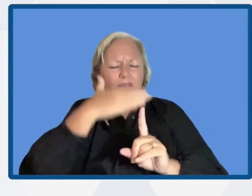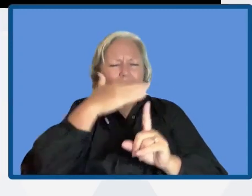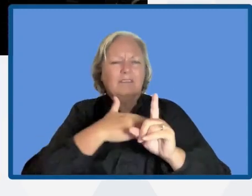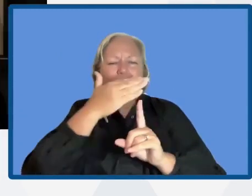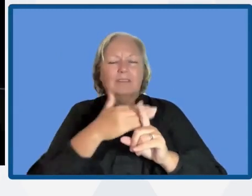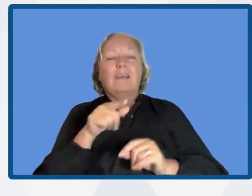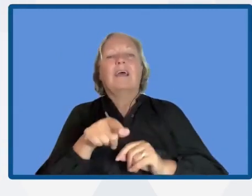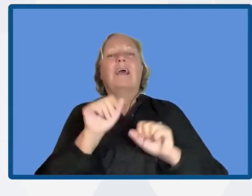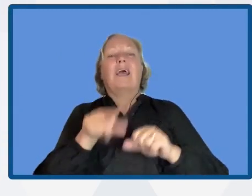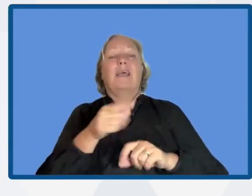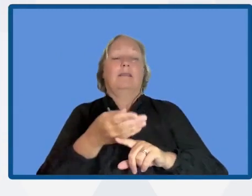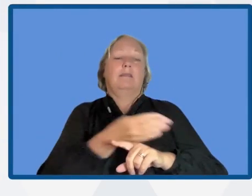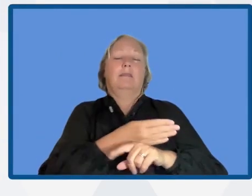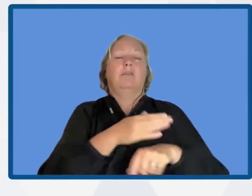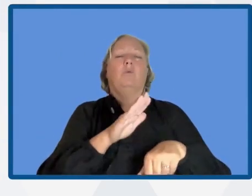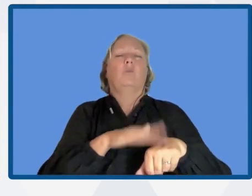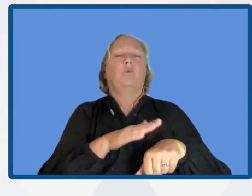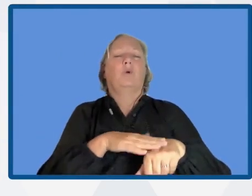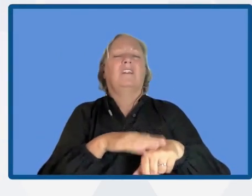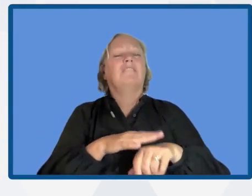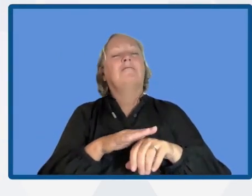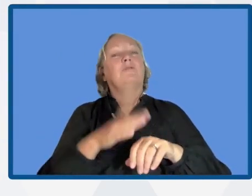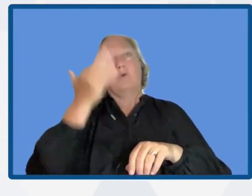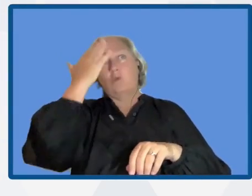warning for flooding. Thank you so much.